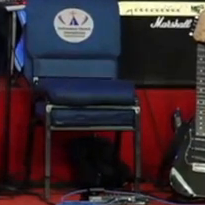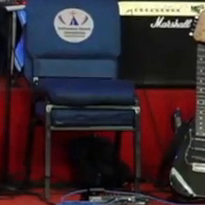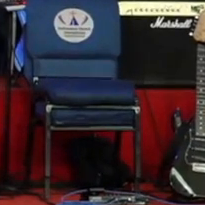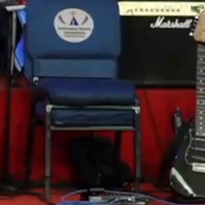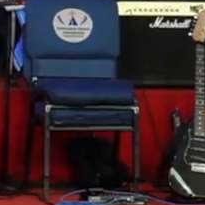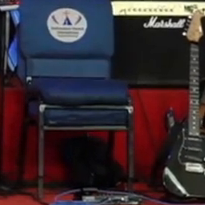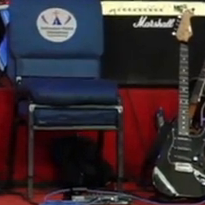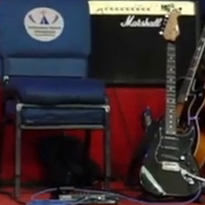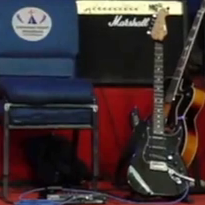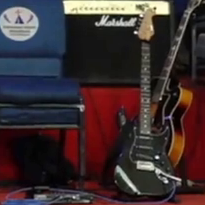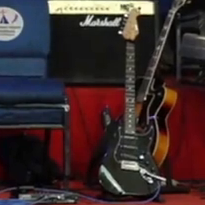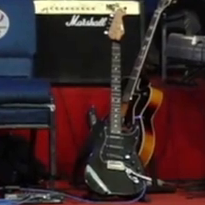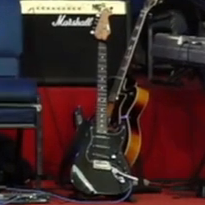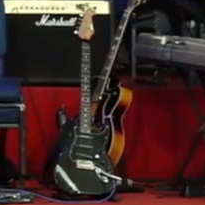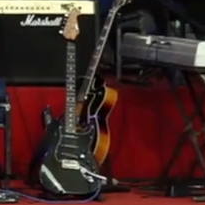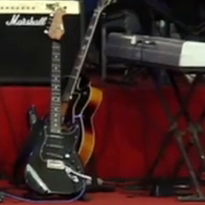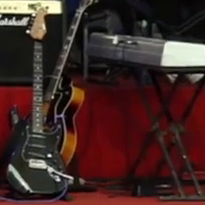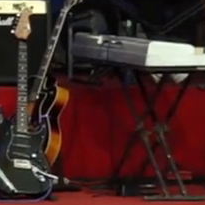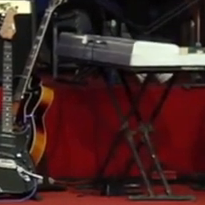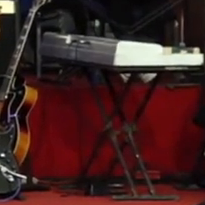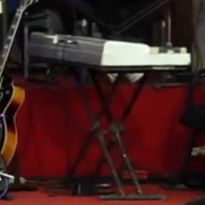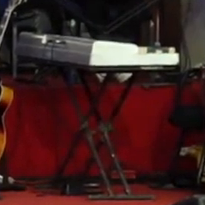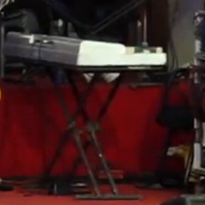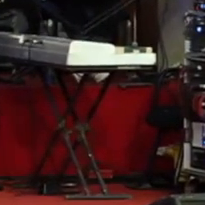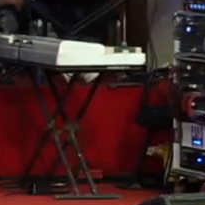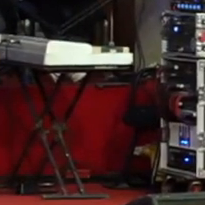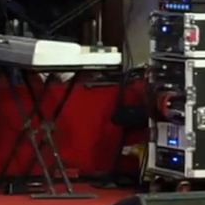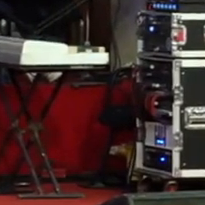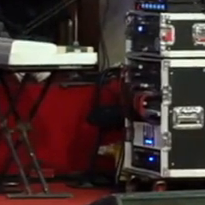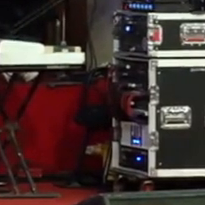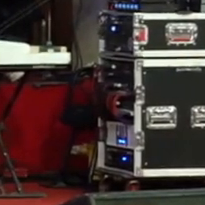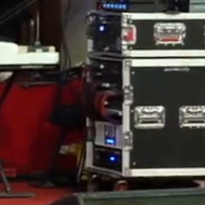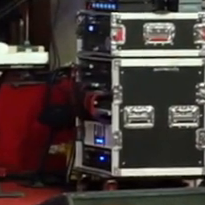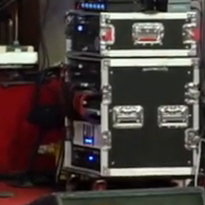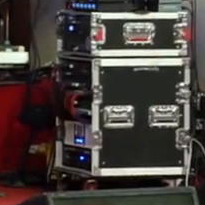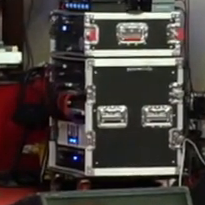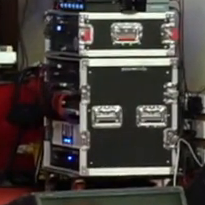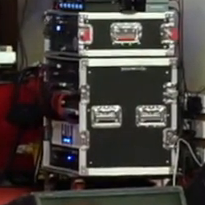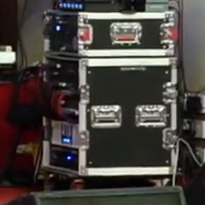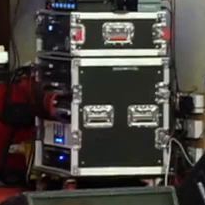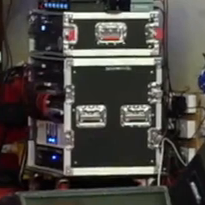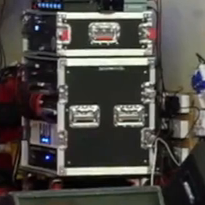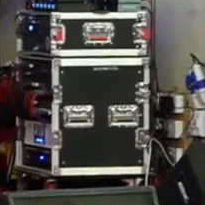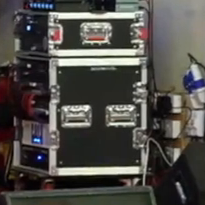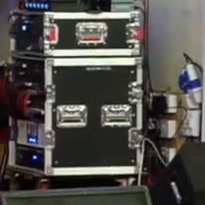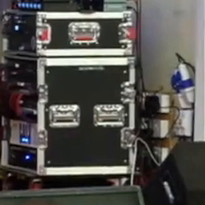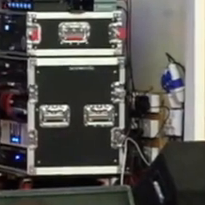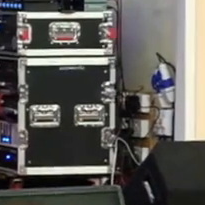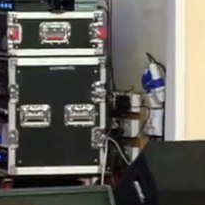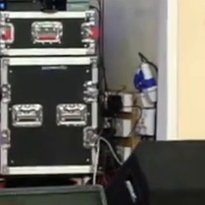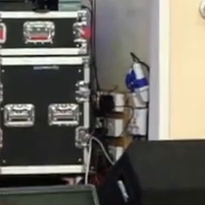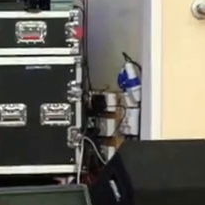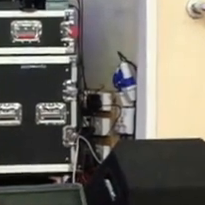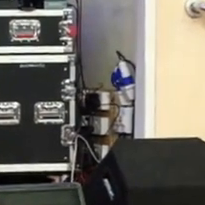becomes useless to you. Inakuwa haina manufaa kwako. Now, when I was a pastor, there are not very many